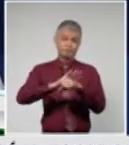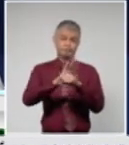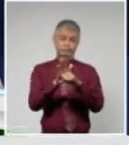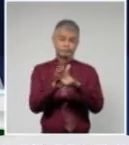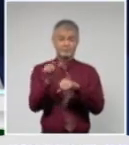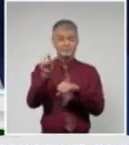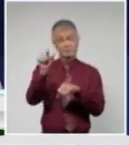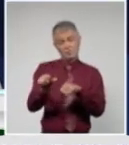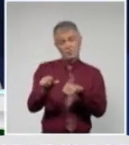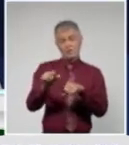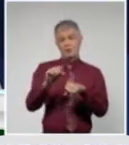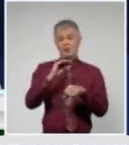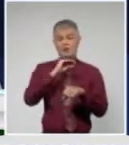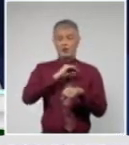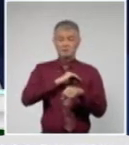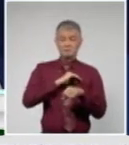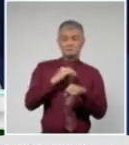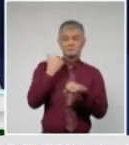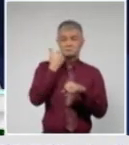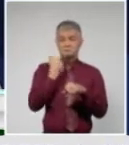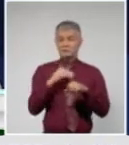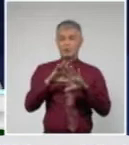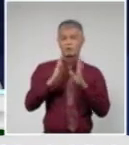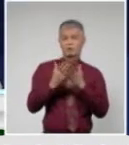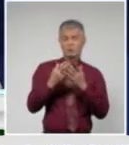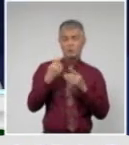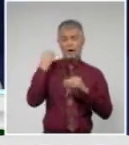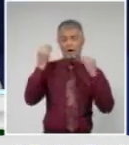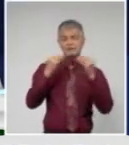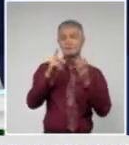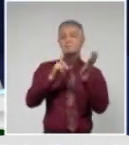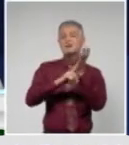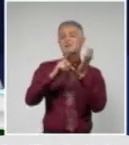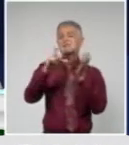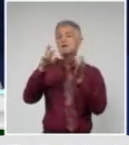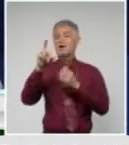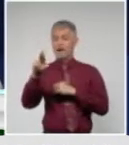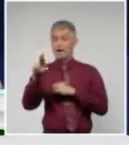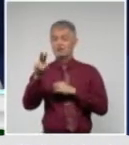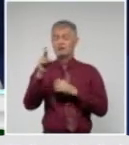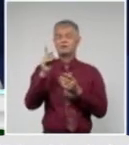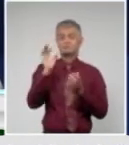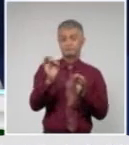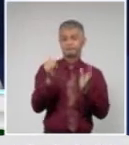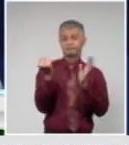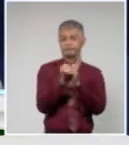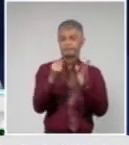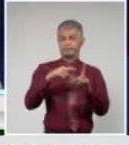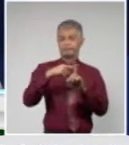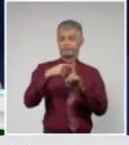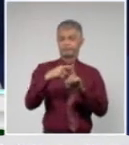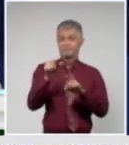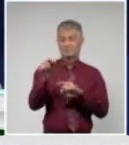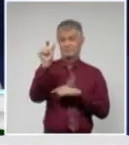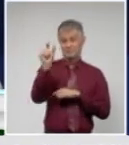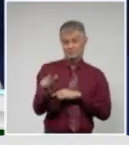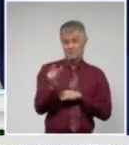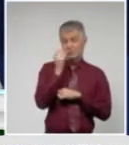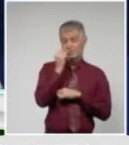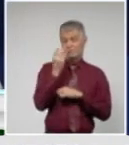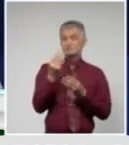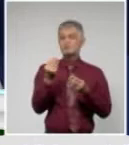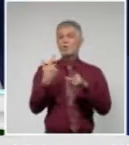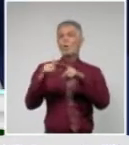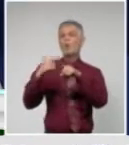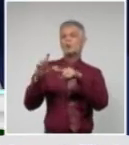breath. The patient spent 8 days in hospital, 3 of these in intensive care. His